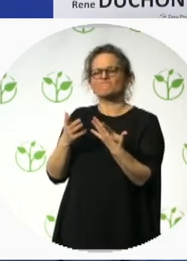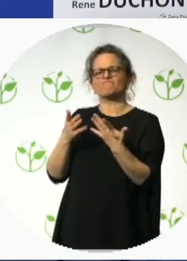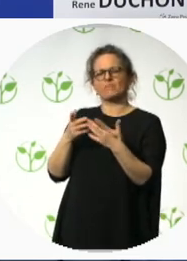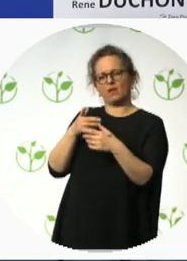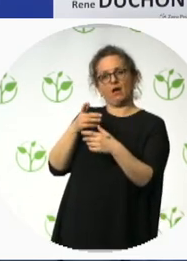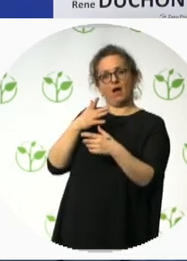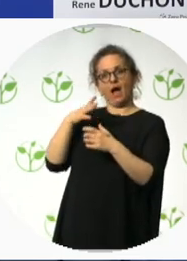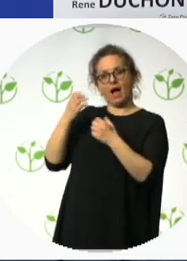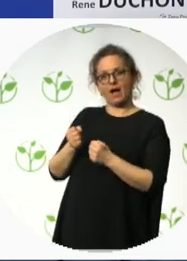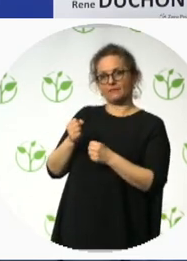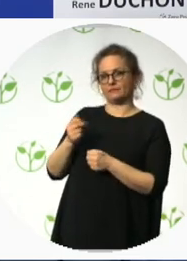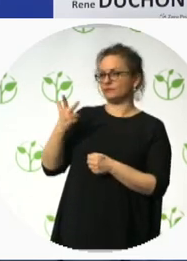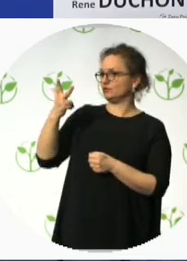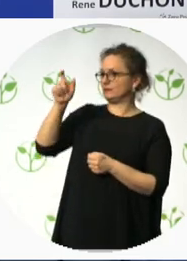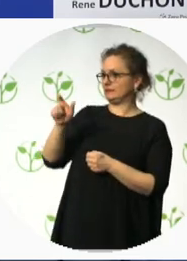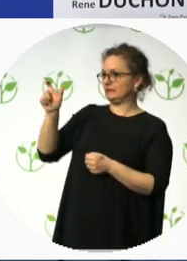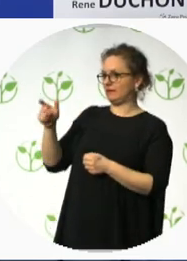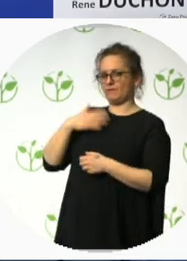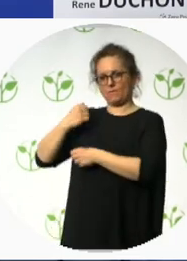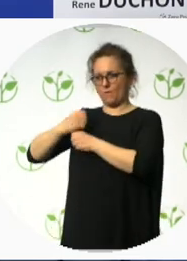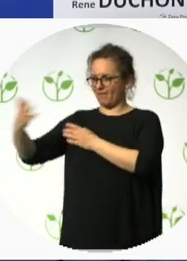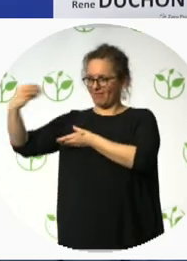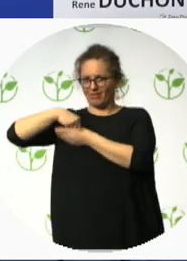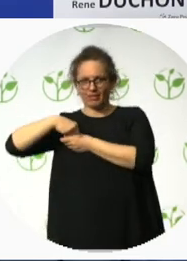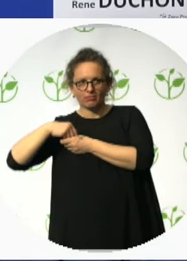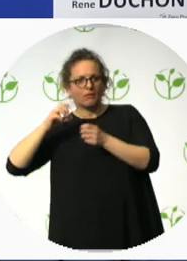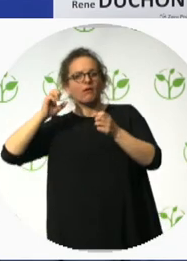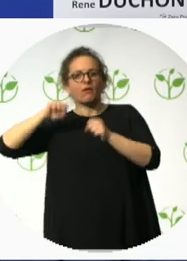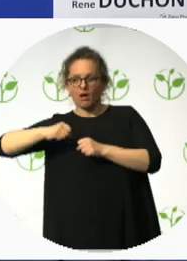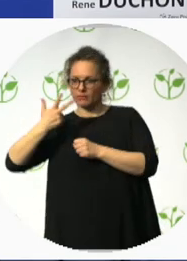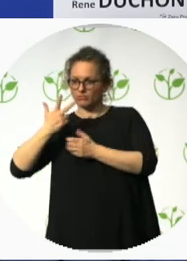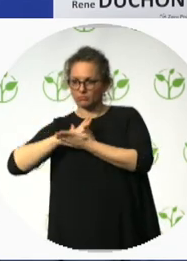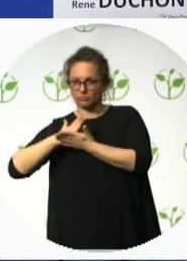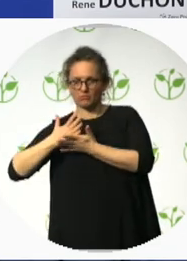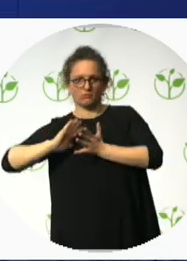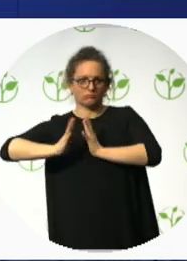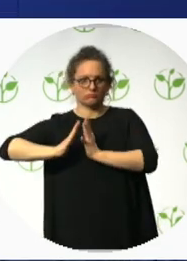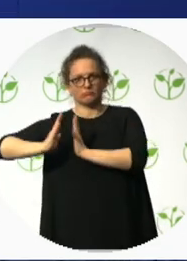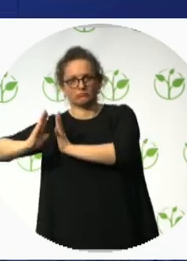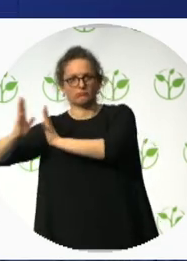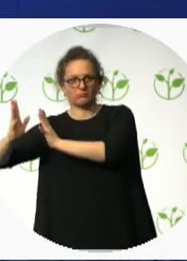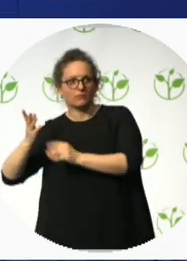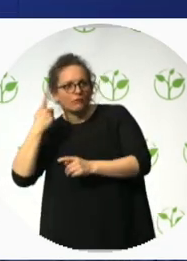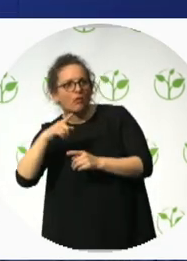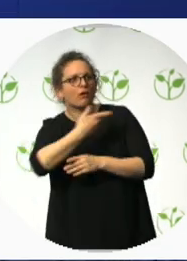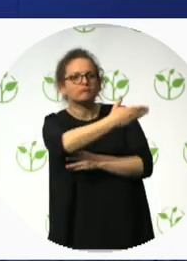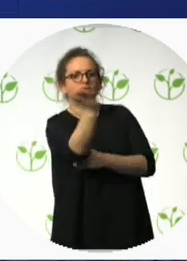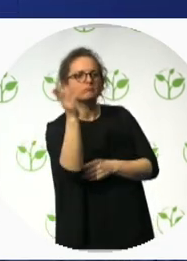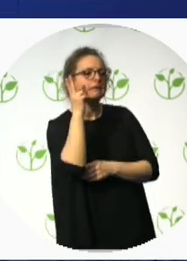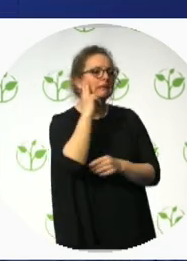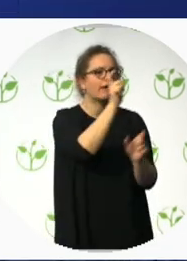cool. It helps them saving time, saving money. Great. That's a good start, if nothing else.